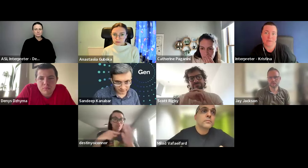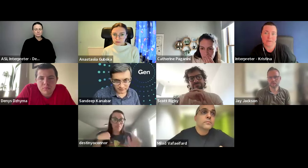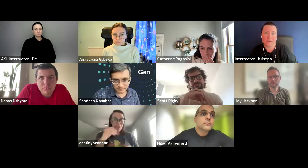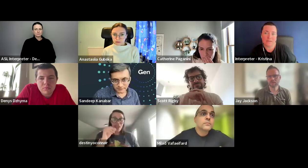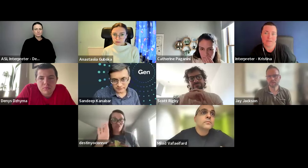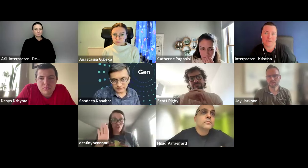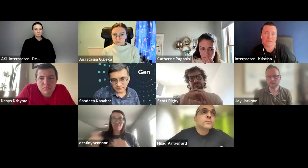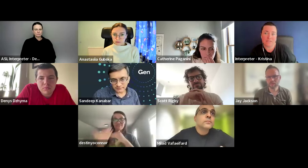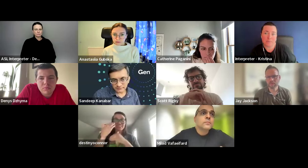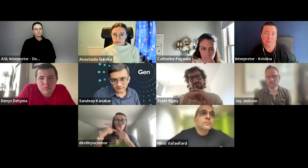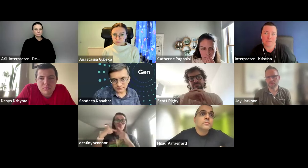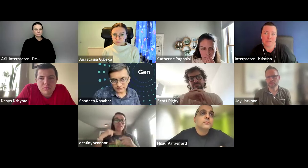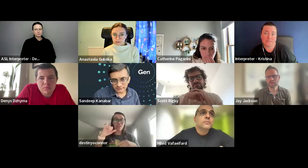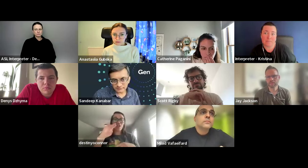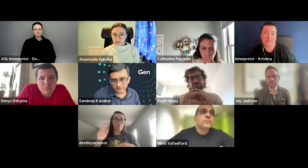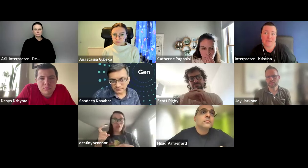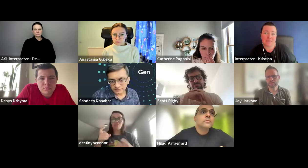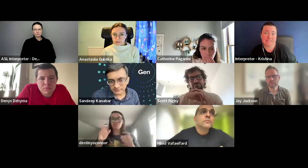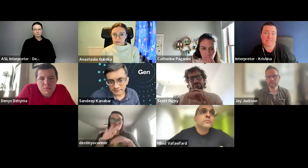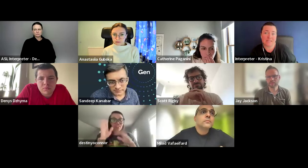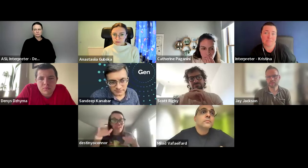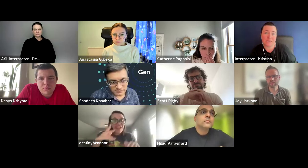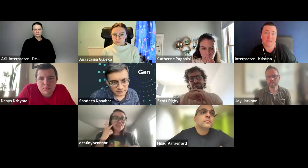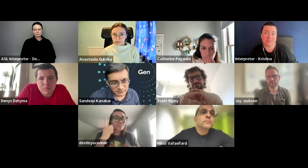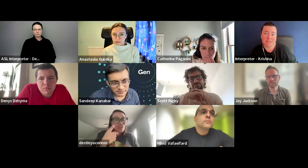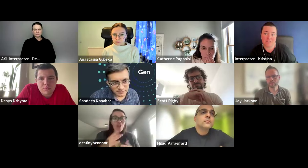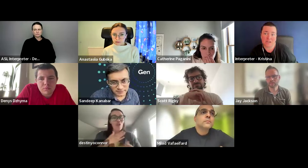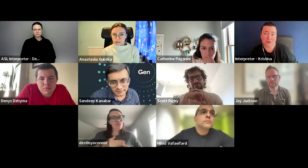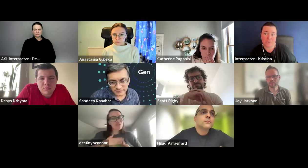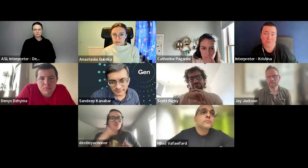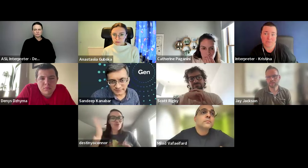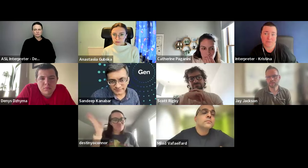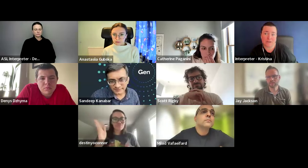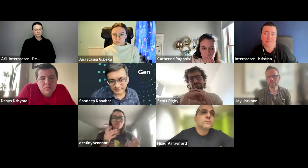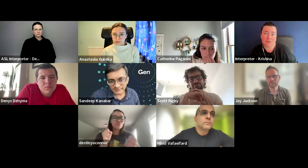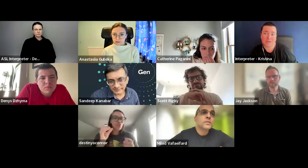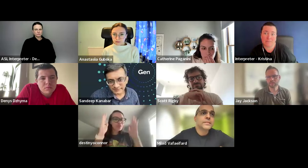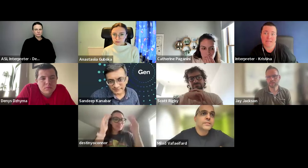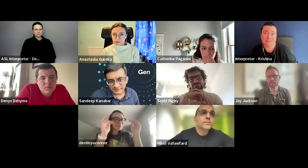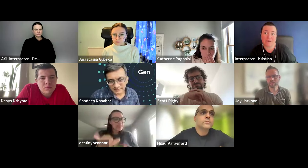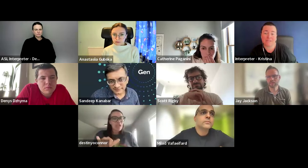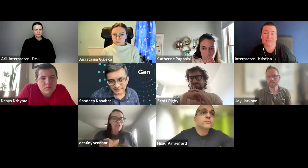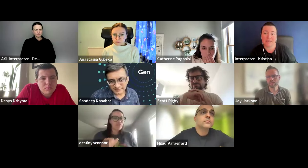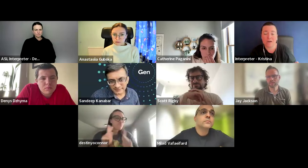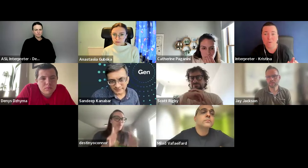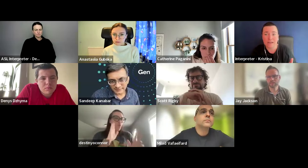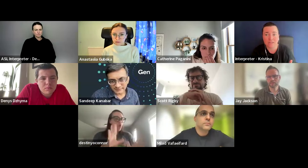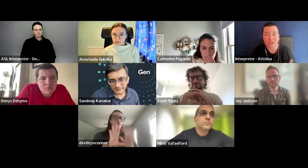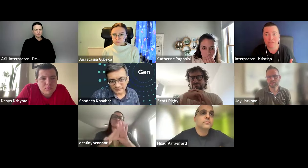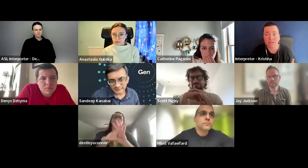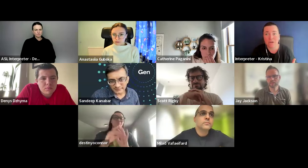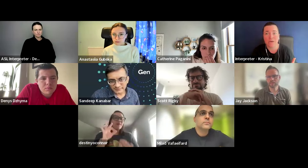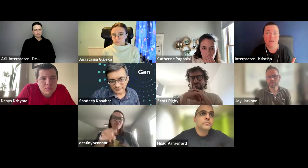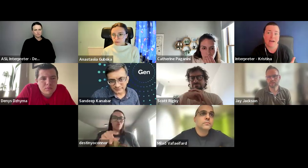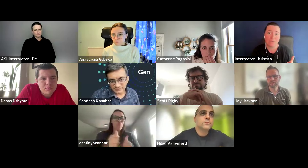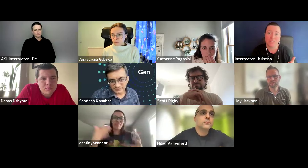video. Even some people filmed me and they sent me the video, you know, in my inbox, and they say, oh, I saw